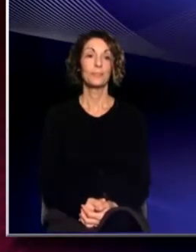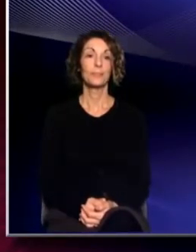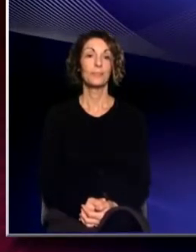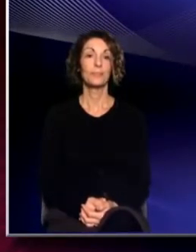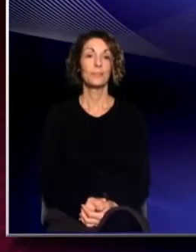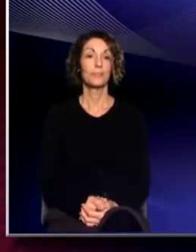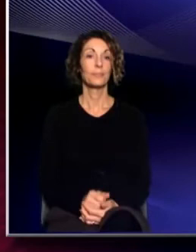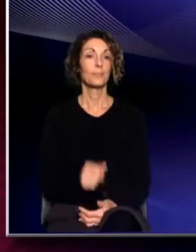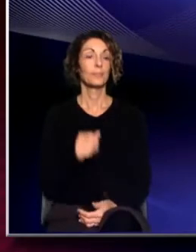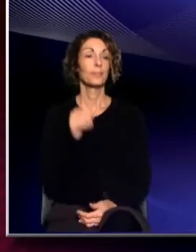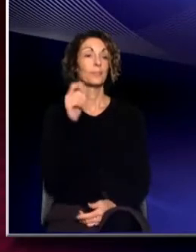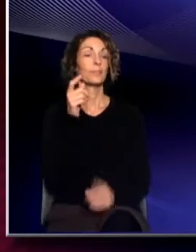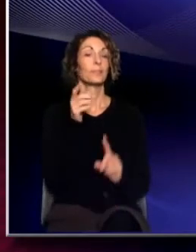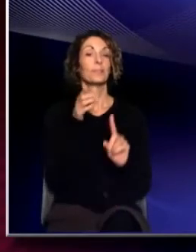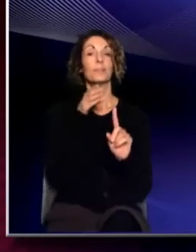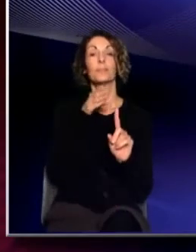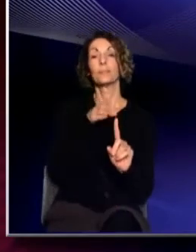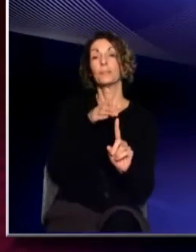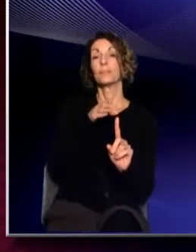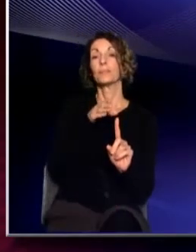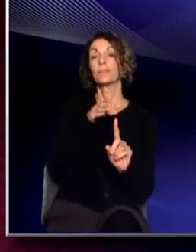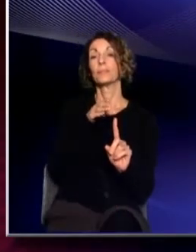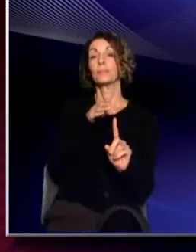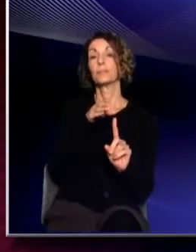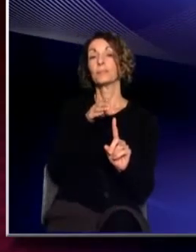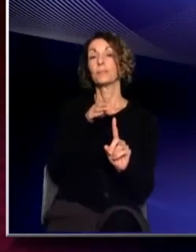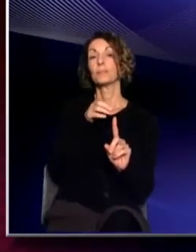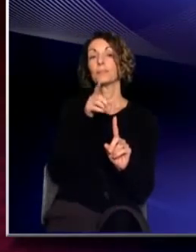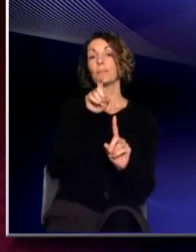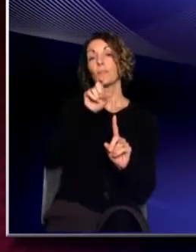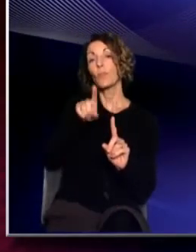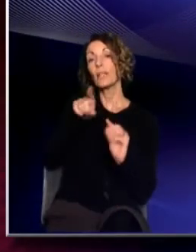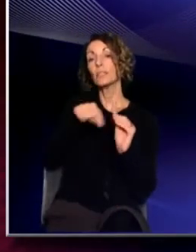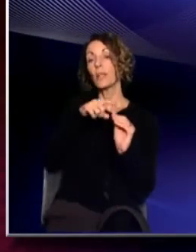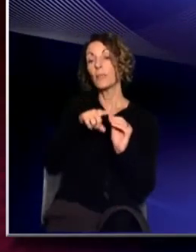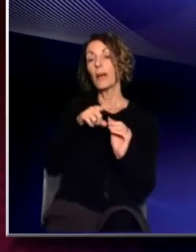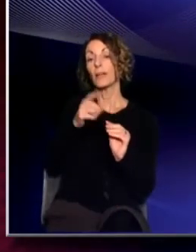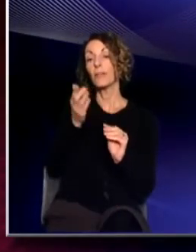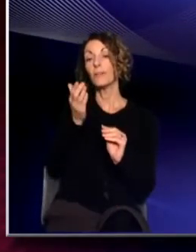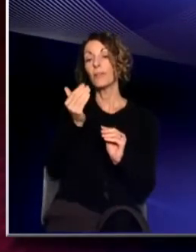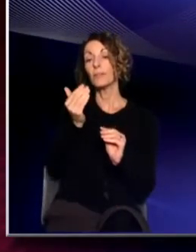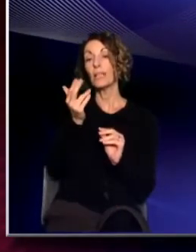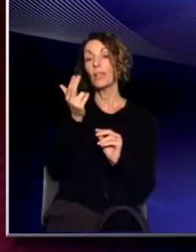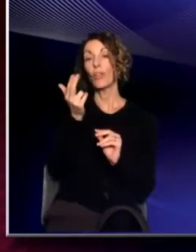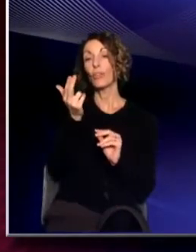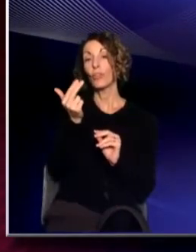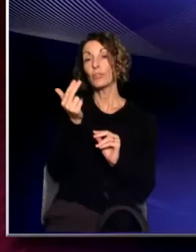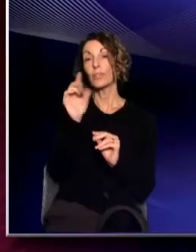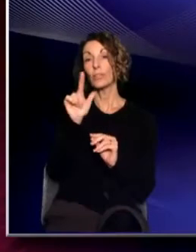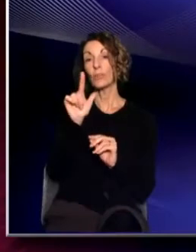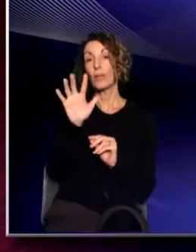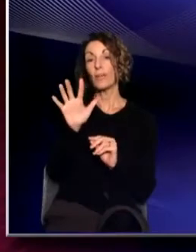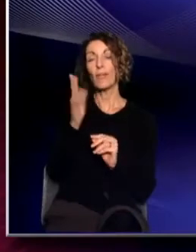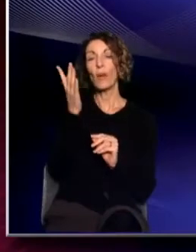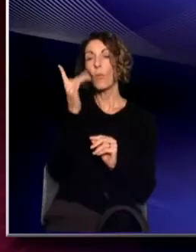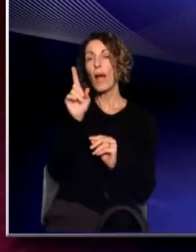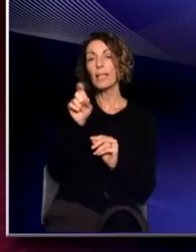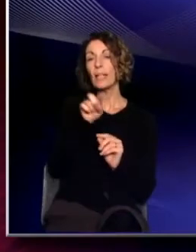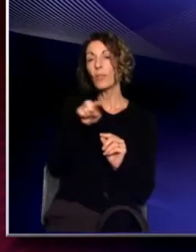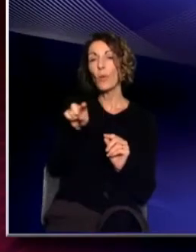Any questions? Yes, Ms. Murphy, with respect to 151325, why do we need these